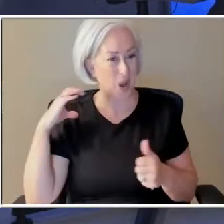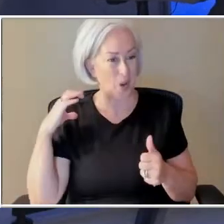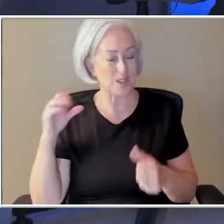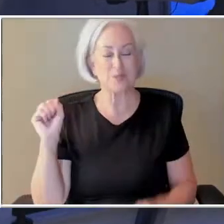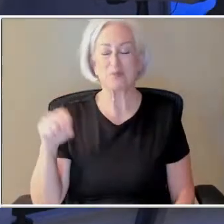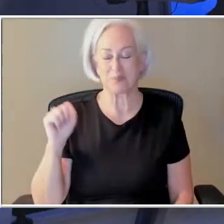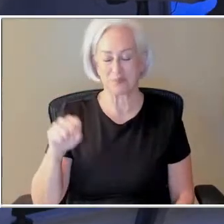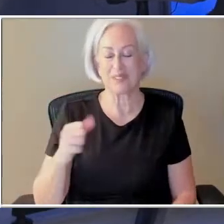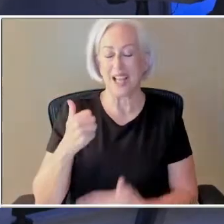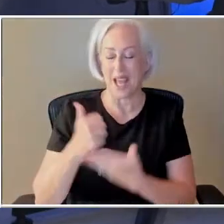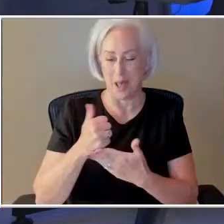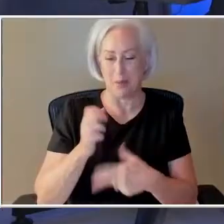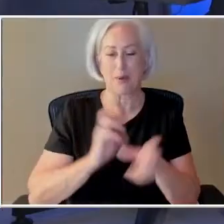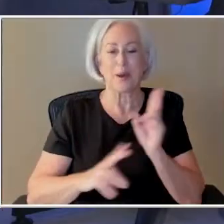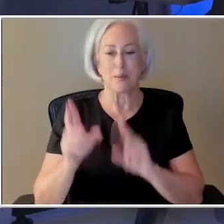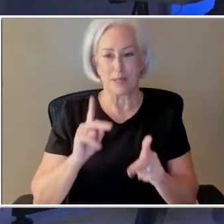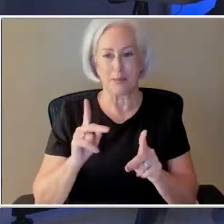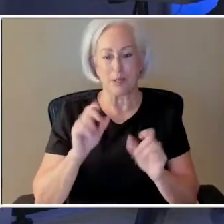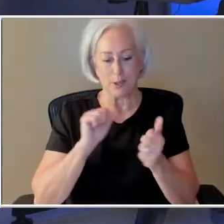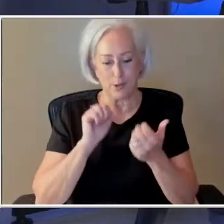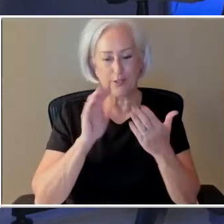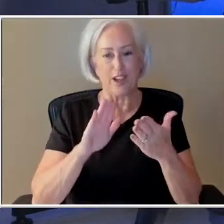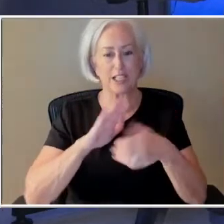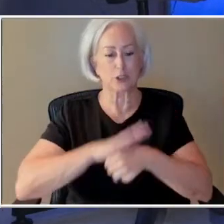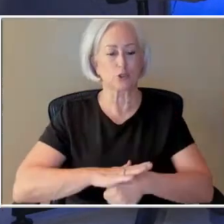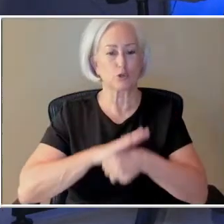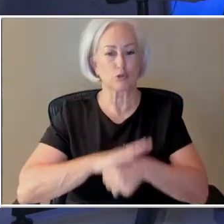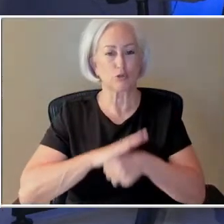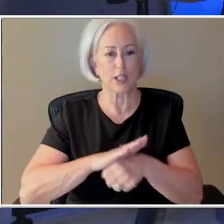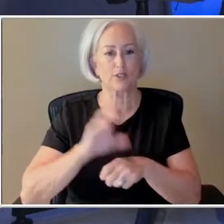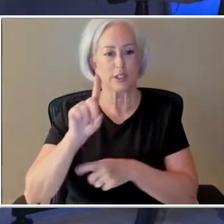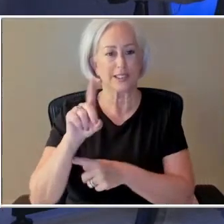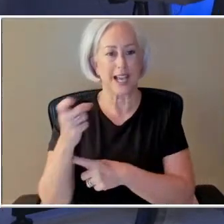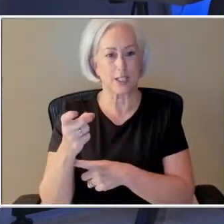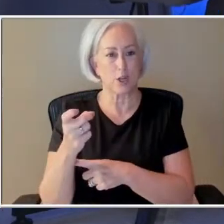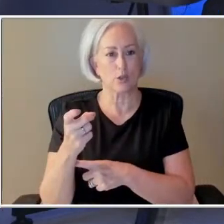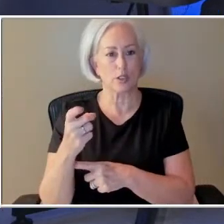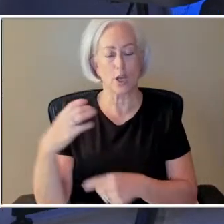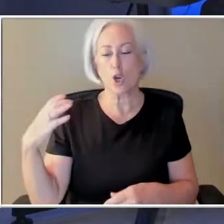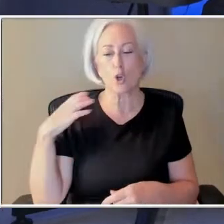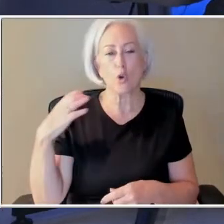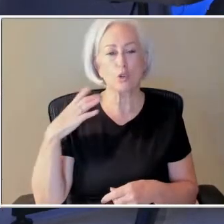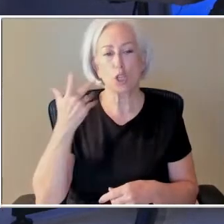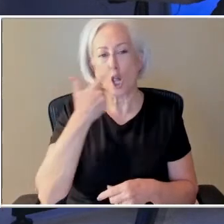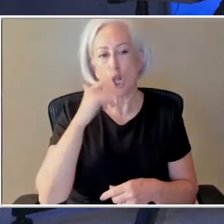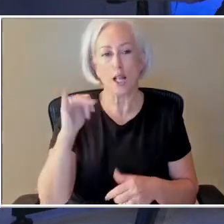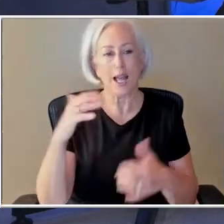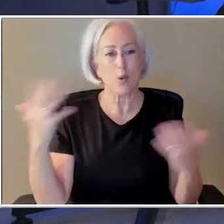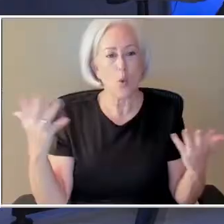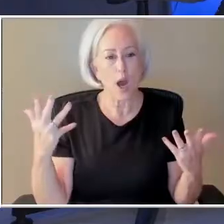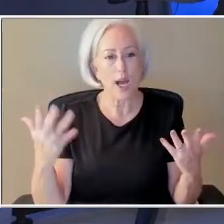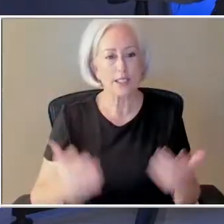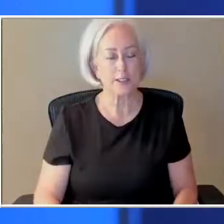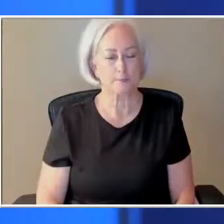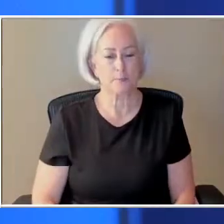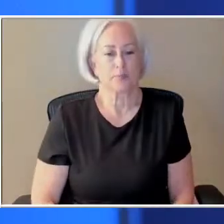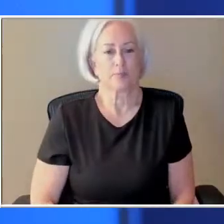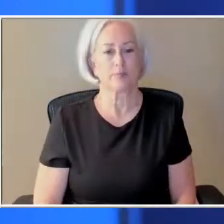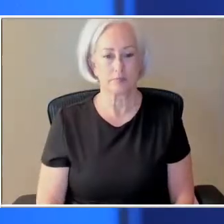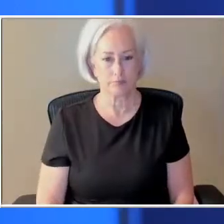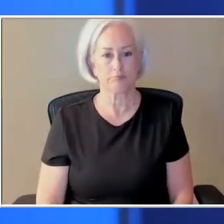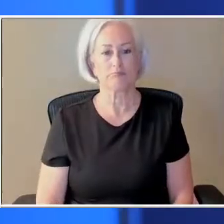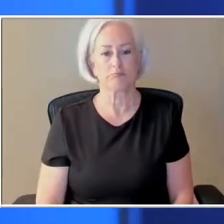people who face these very stressful diagnoses. What does coaching look like when someone comes to you? We get